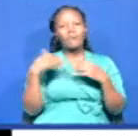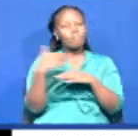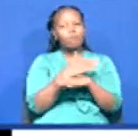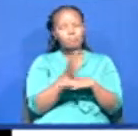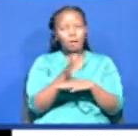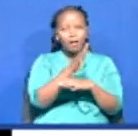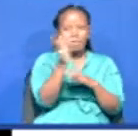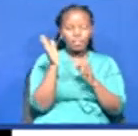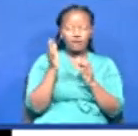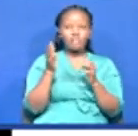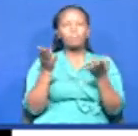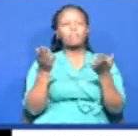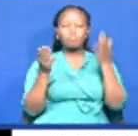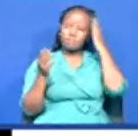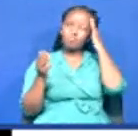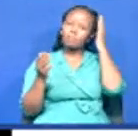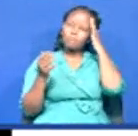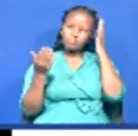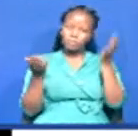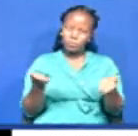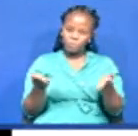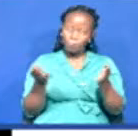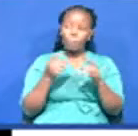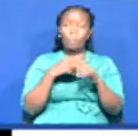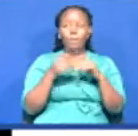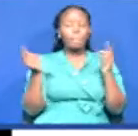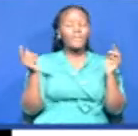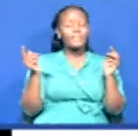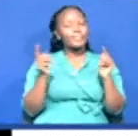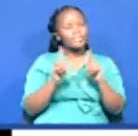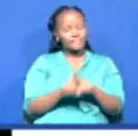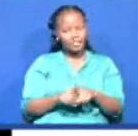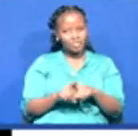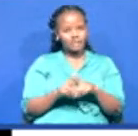do know that. But still, even that,